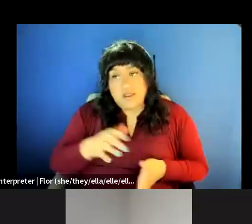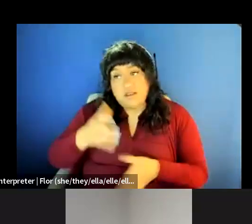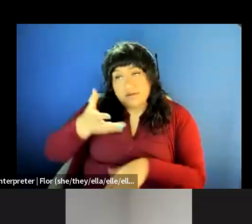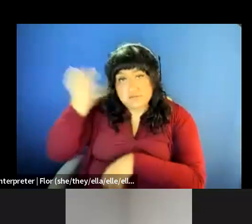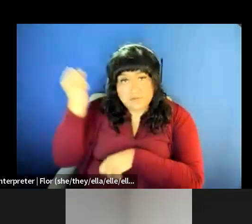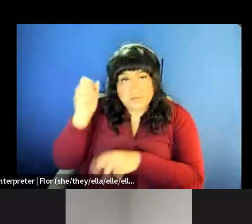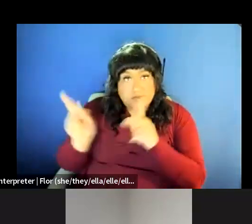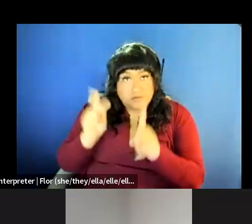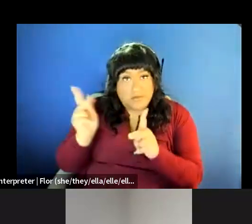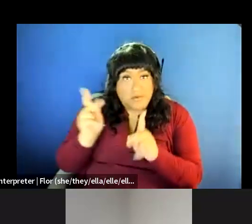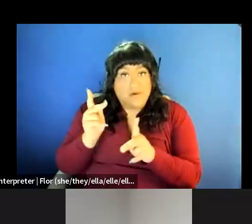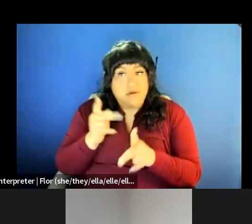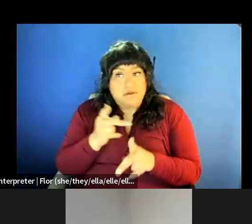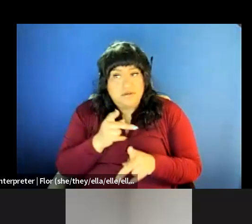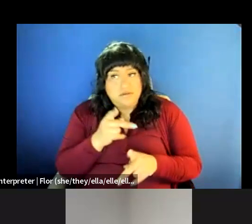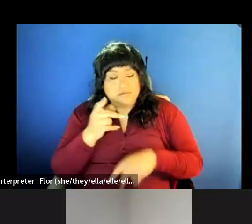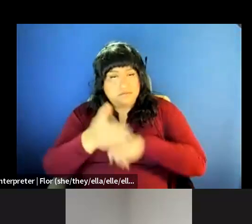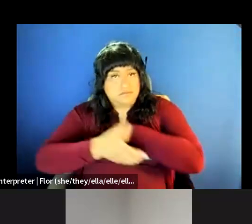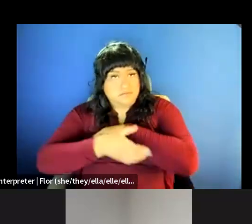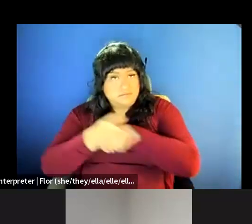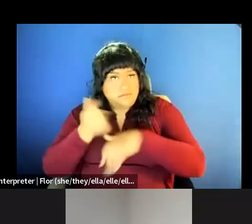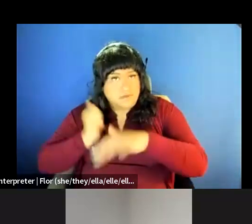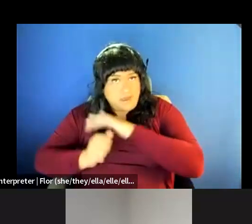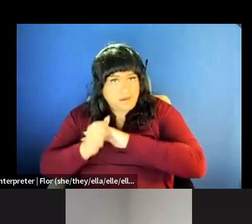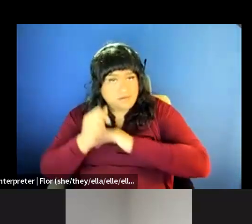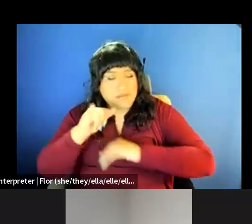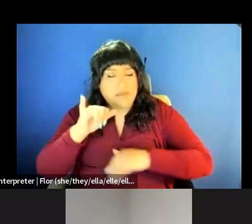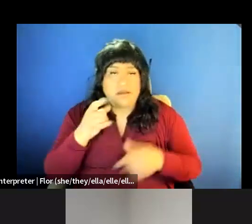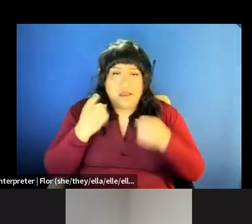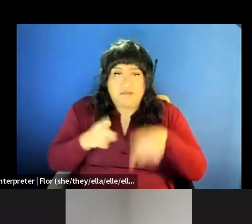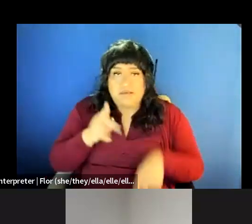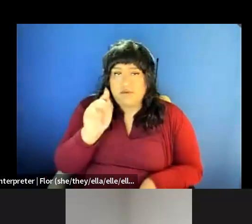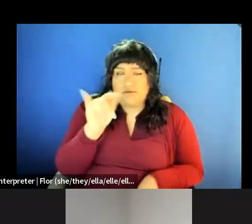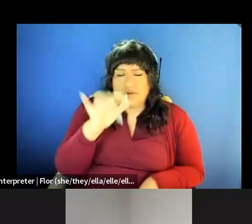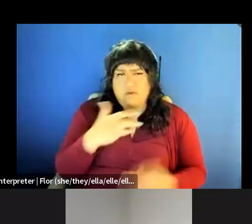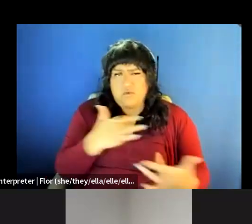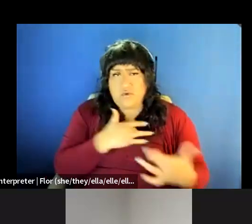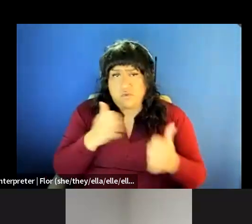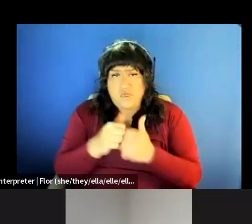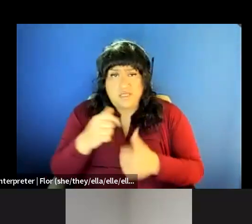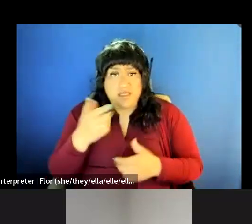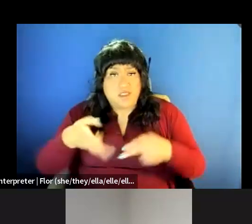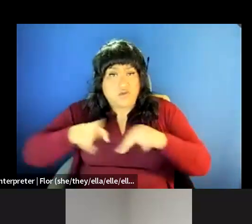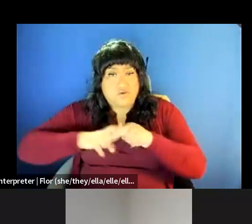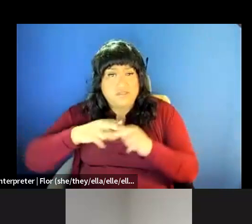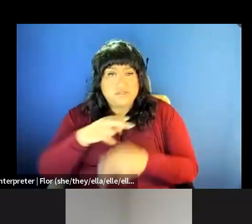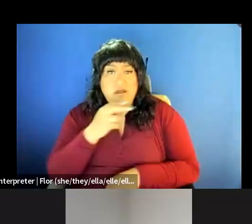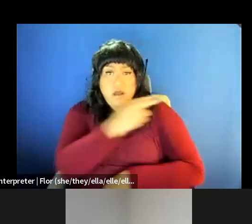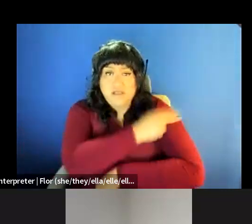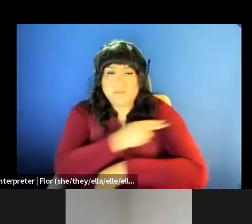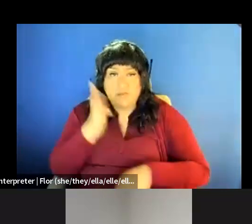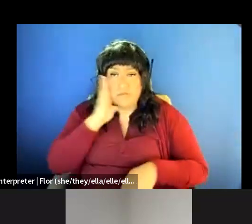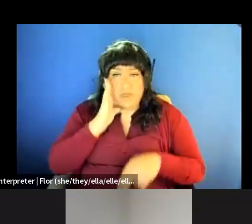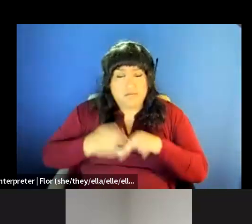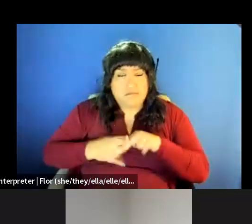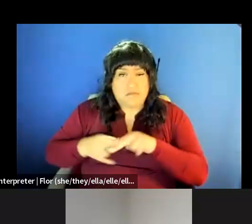And I worry that, you know, because of the current budget climate with increased hospital beds actually being in the pipeline and